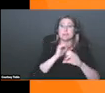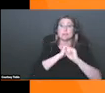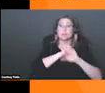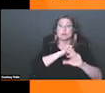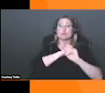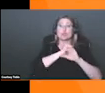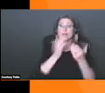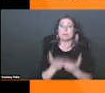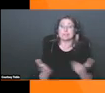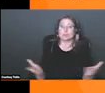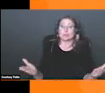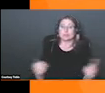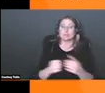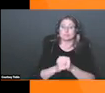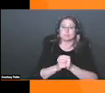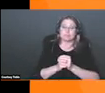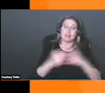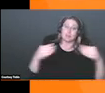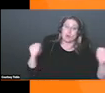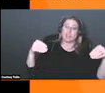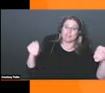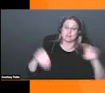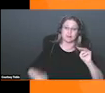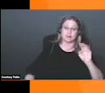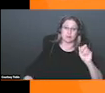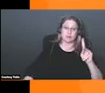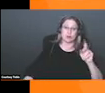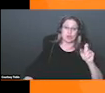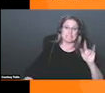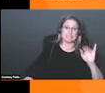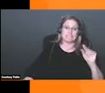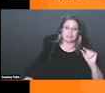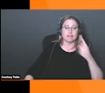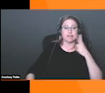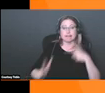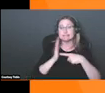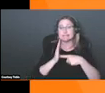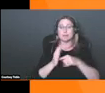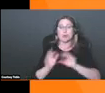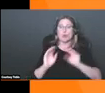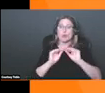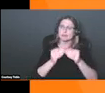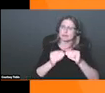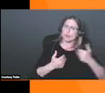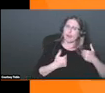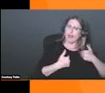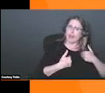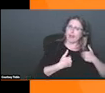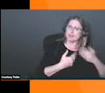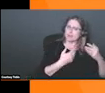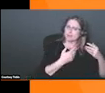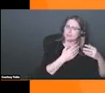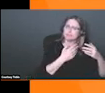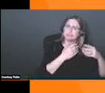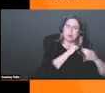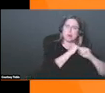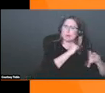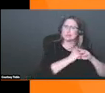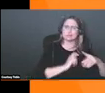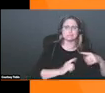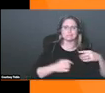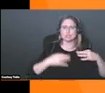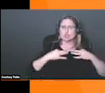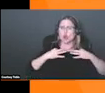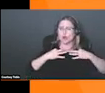materials. It's marketing, right? You go out to an organization and say, hey, we do all of these promotional materials. We do t-shirts, we